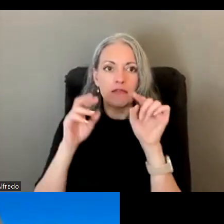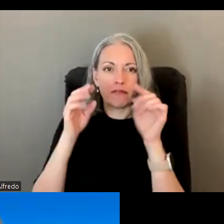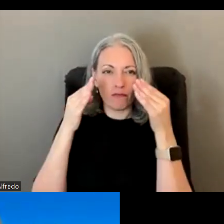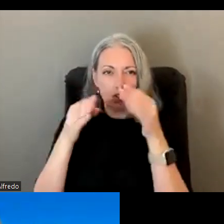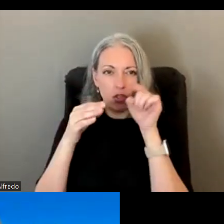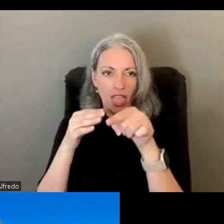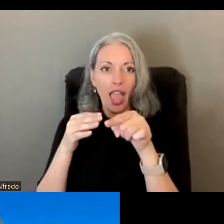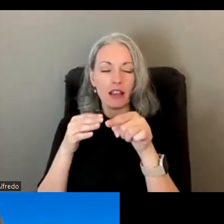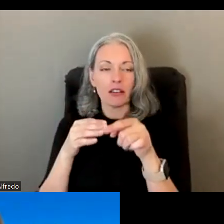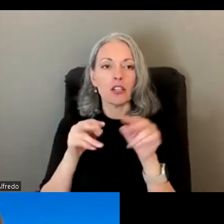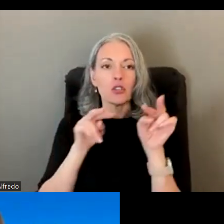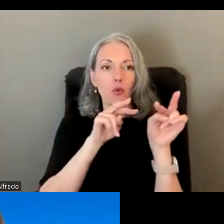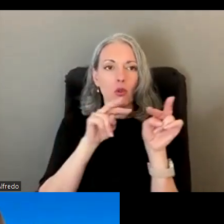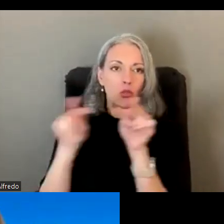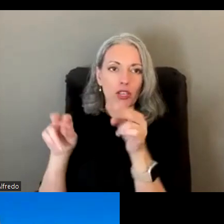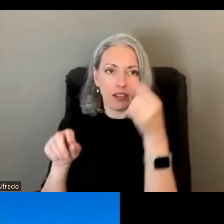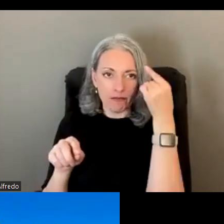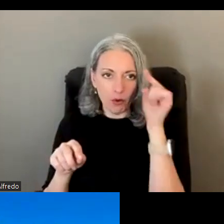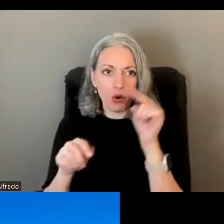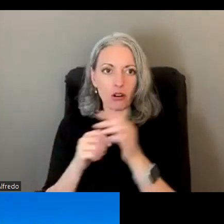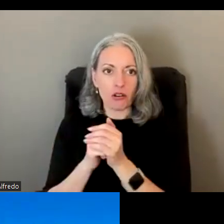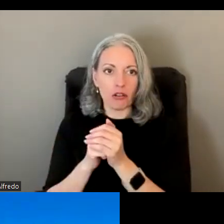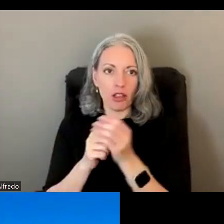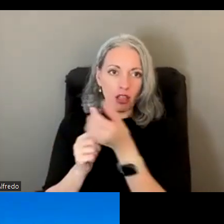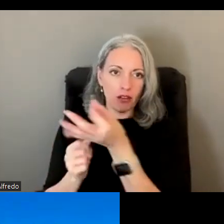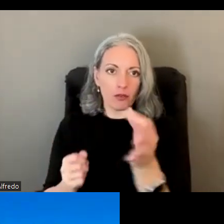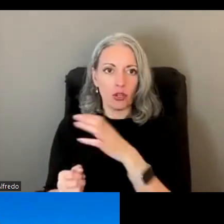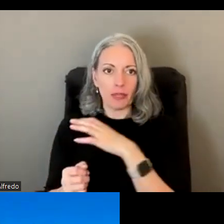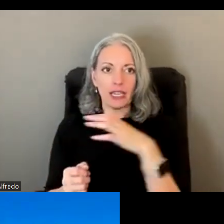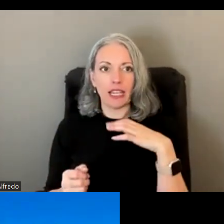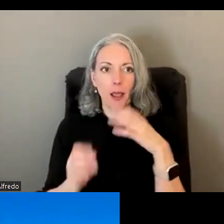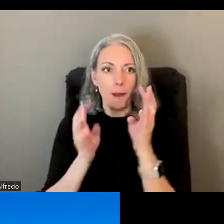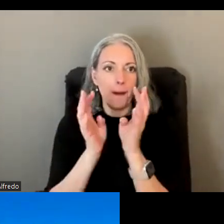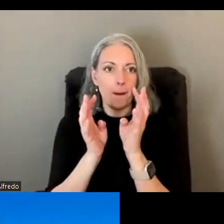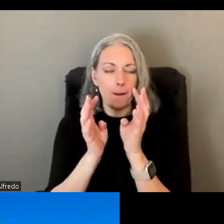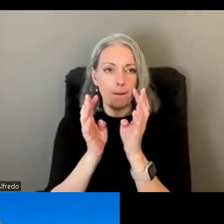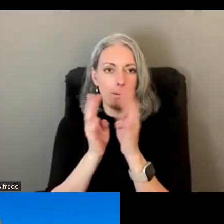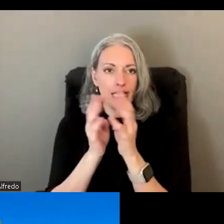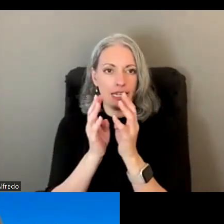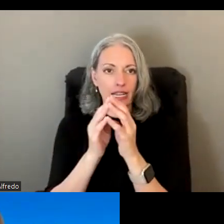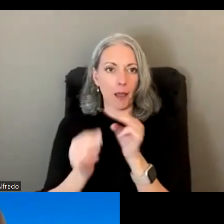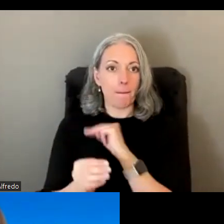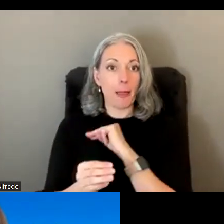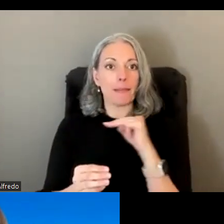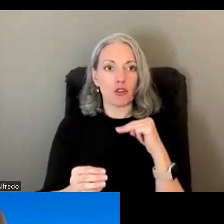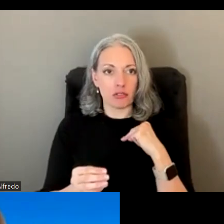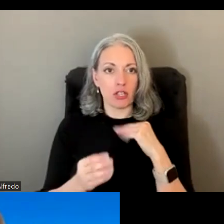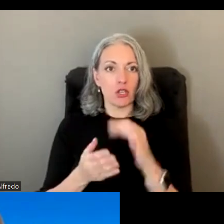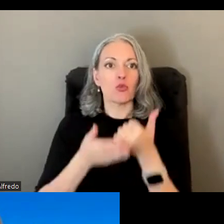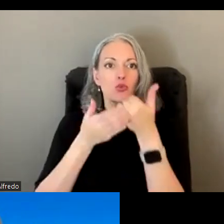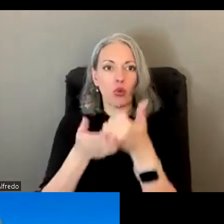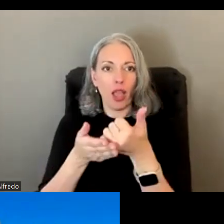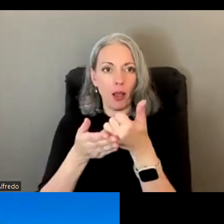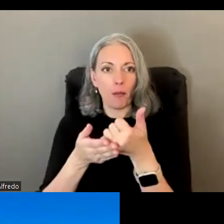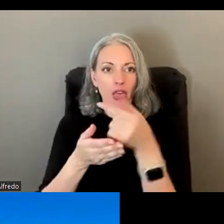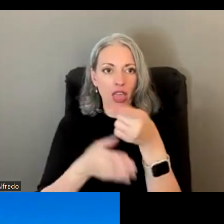And so we're looking for a few committee members who would like to help us structure that session in terms of